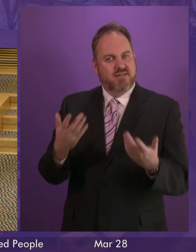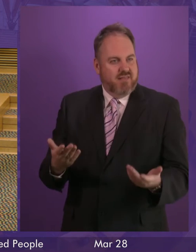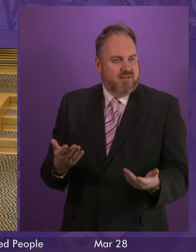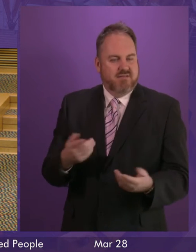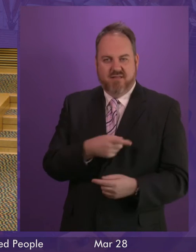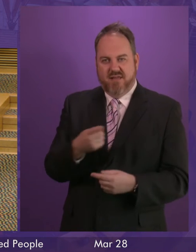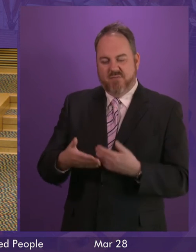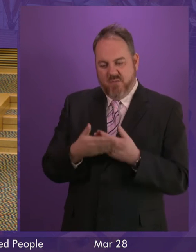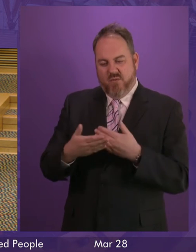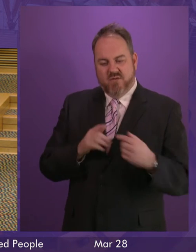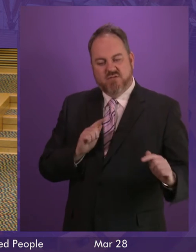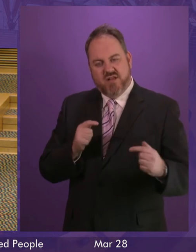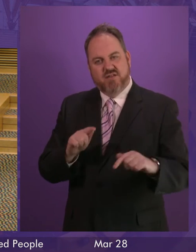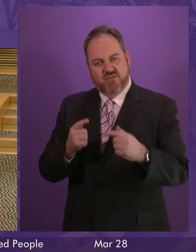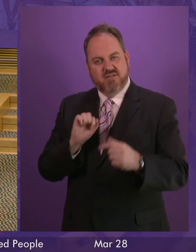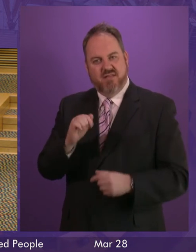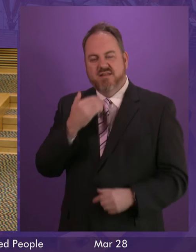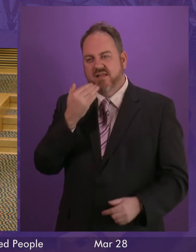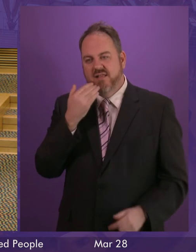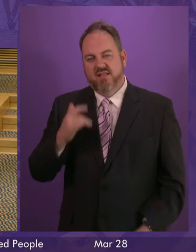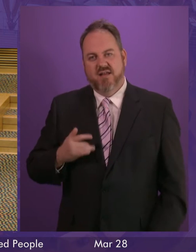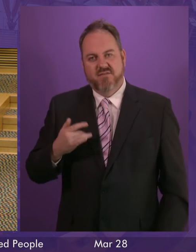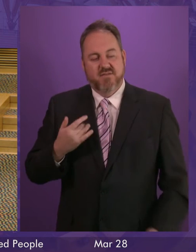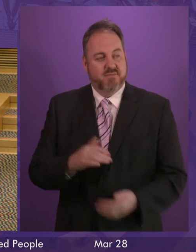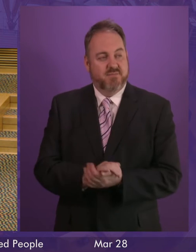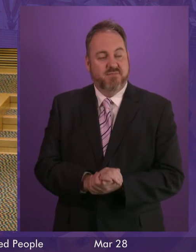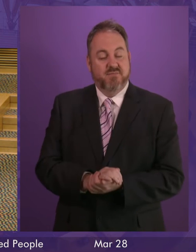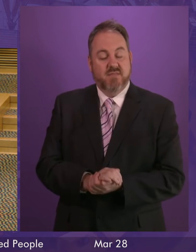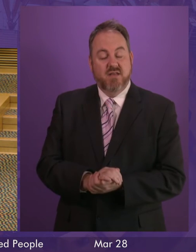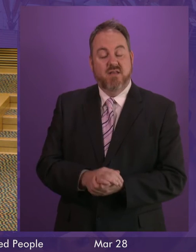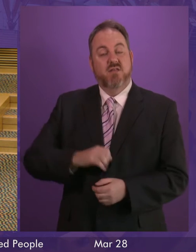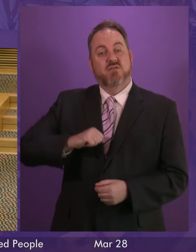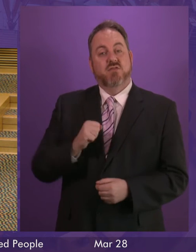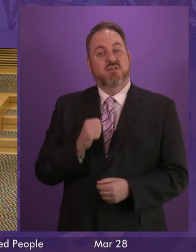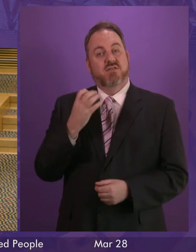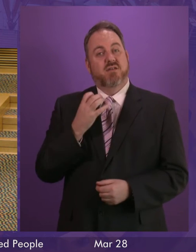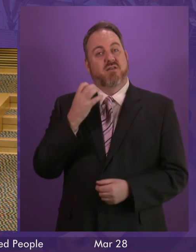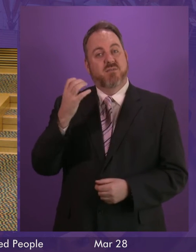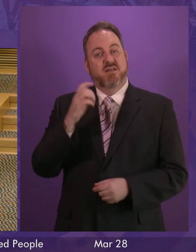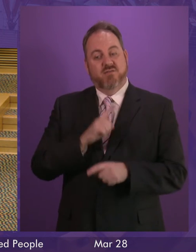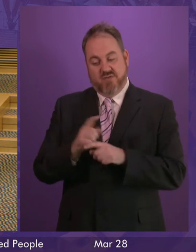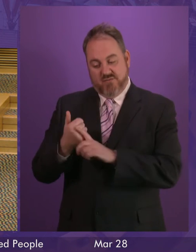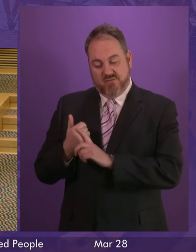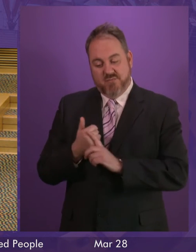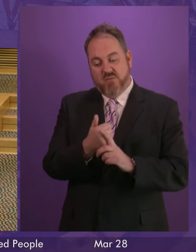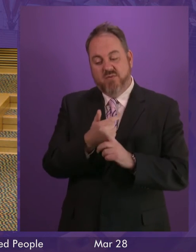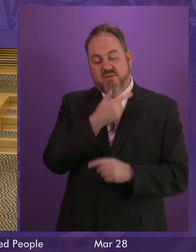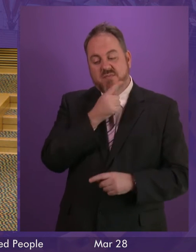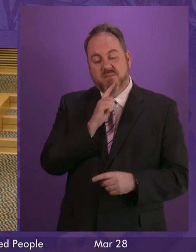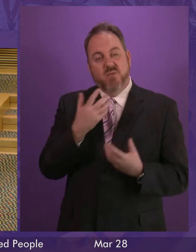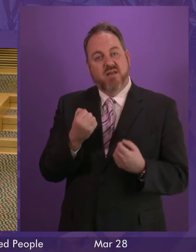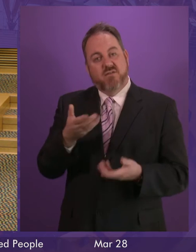circumstances. I want to talk about how the Scottish Government is working to help improve the lives of disabled people with learning disabilities.